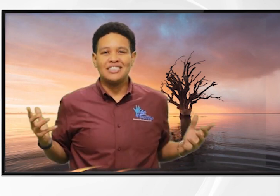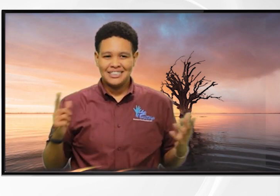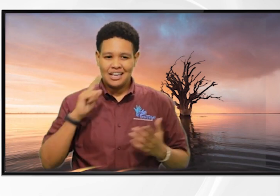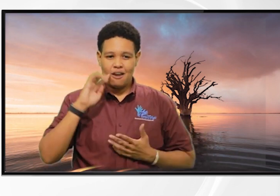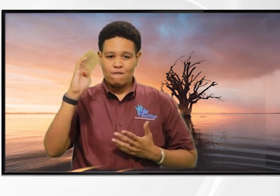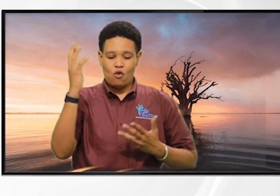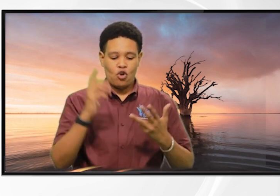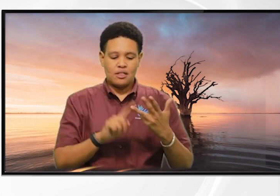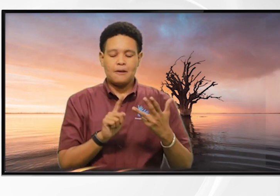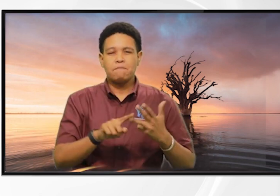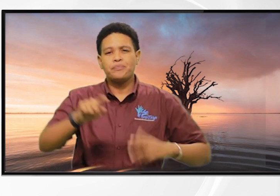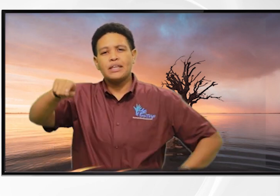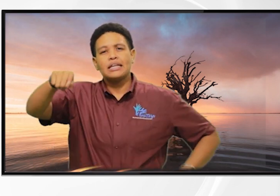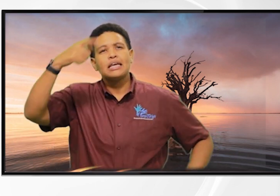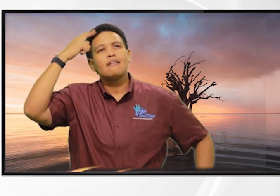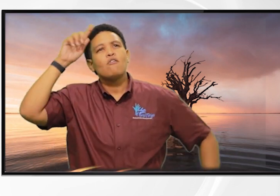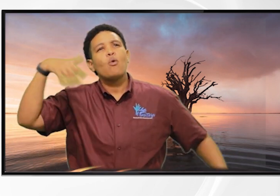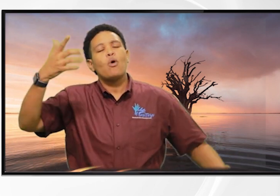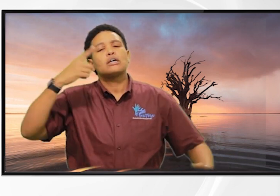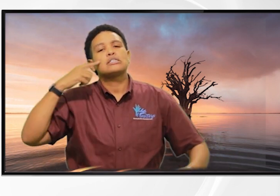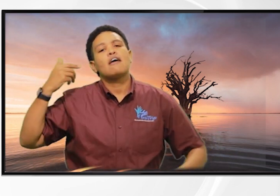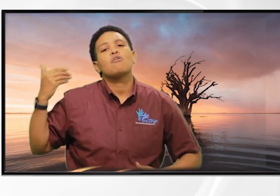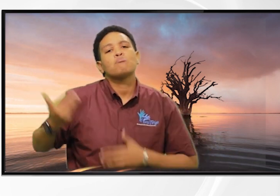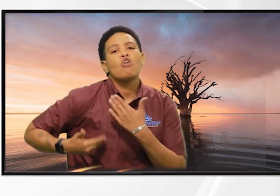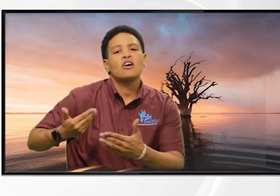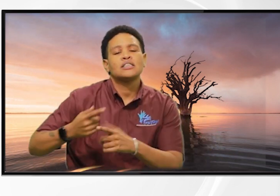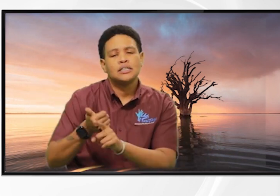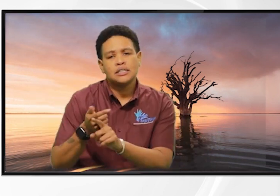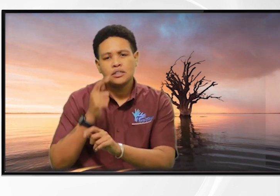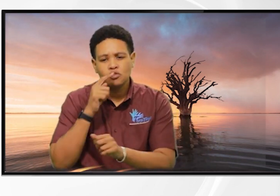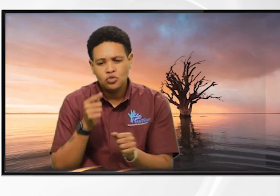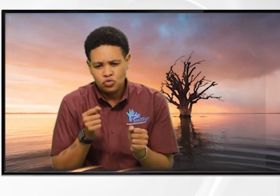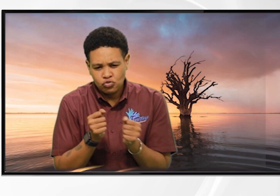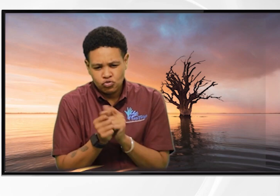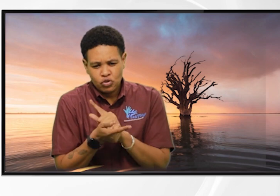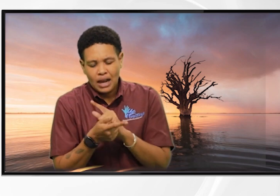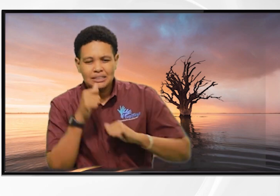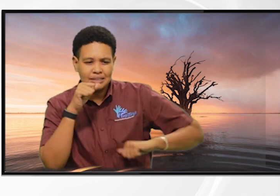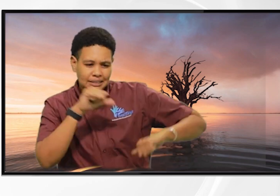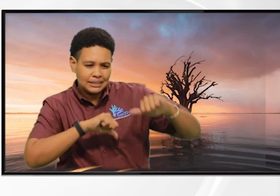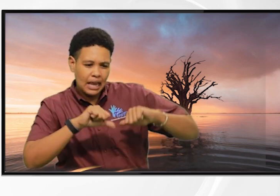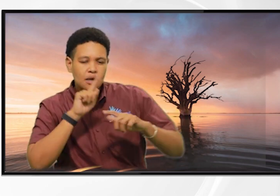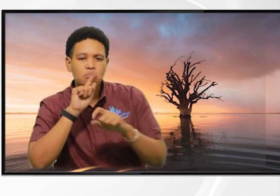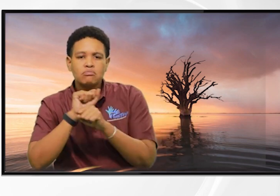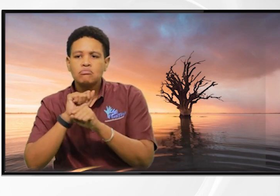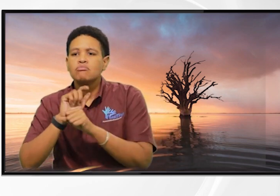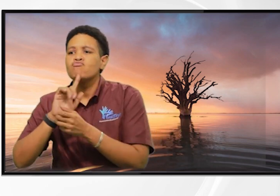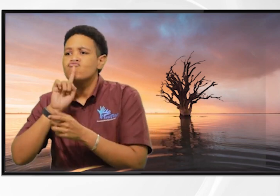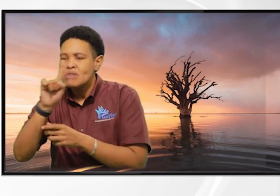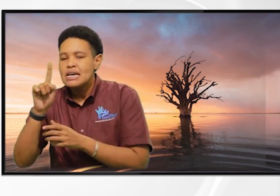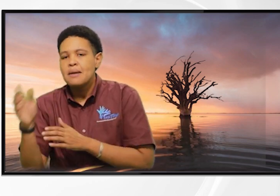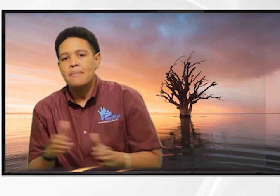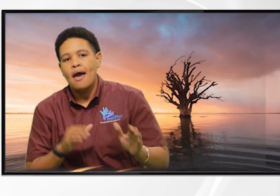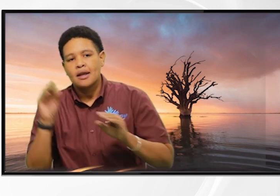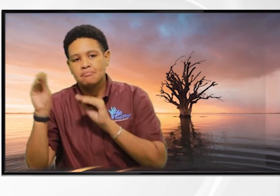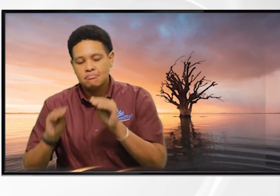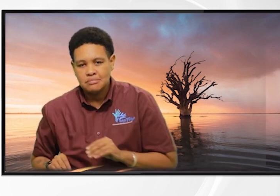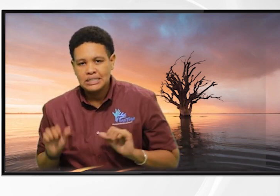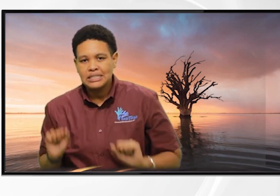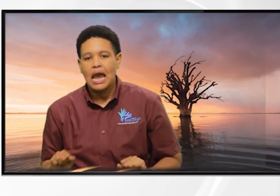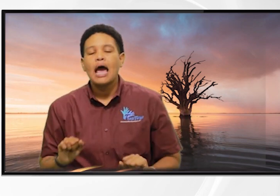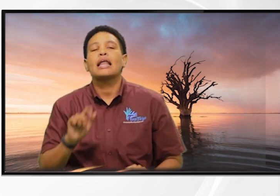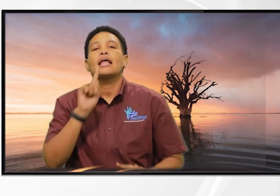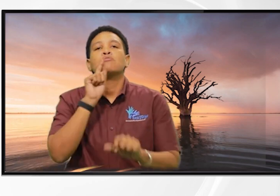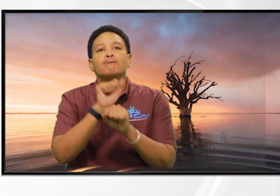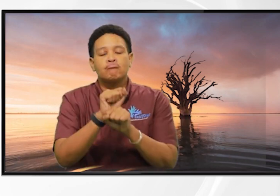And 4, the need for processes to translate the science into real plans and then